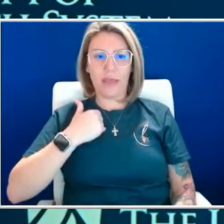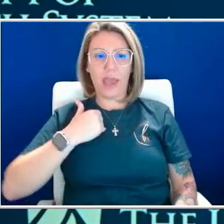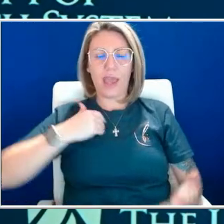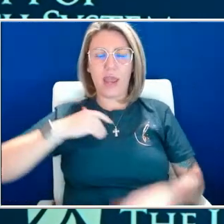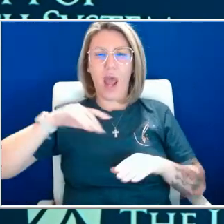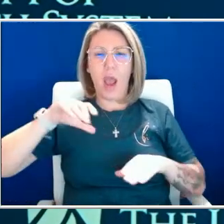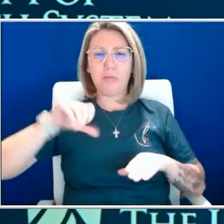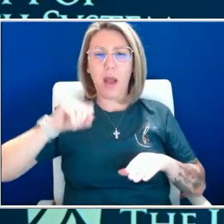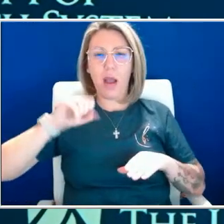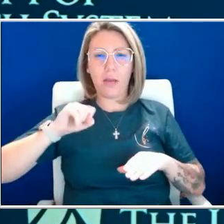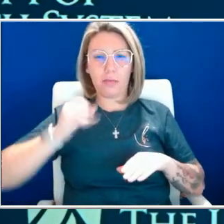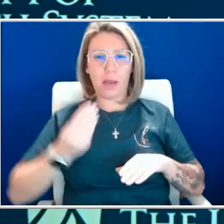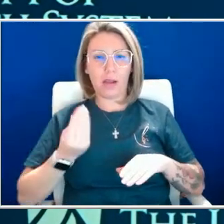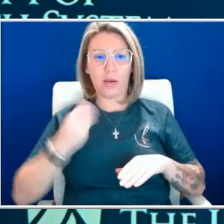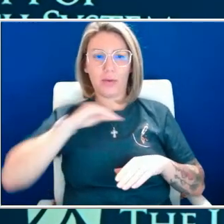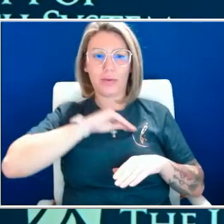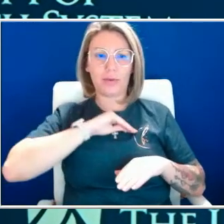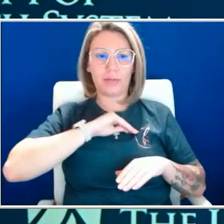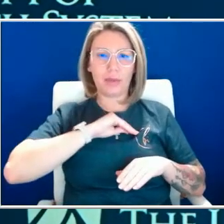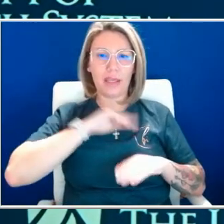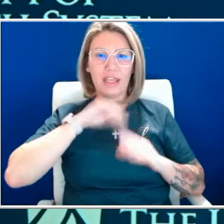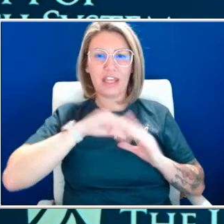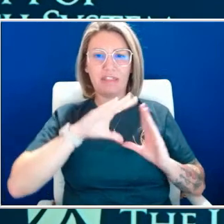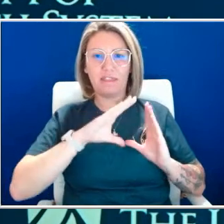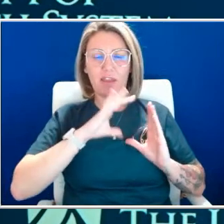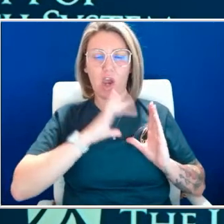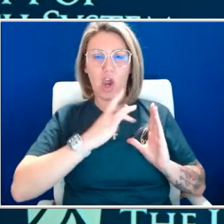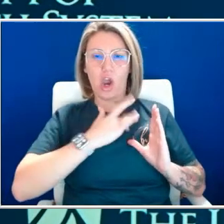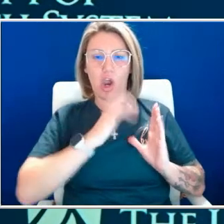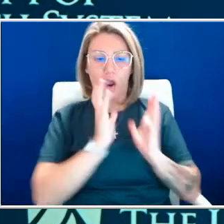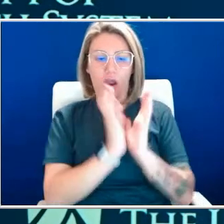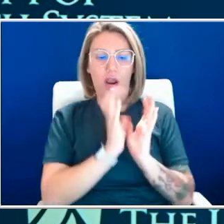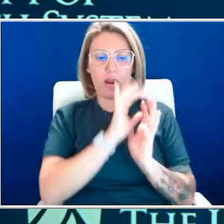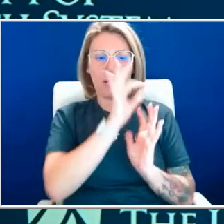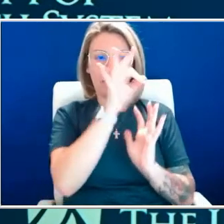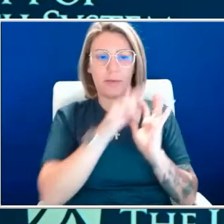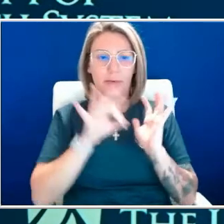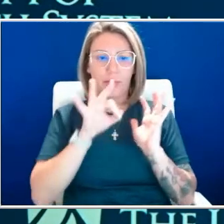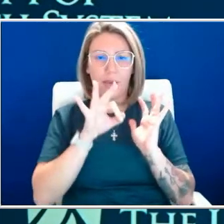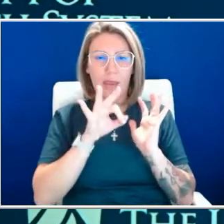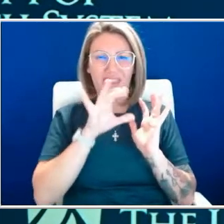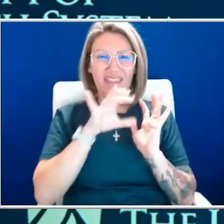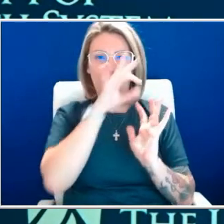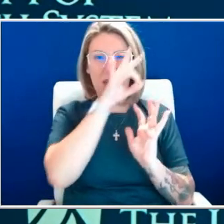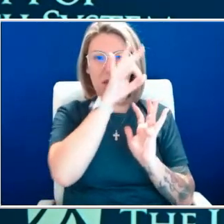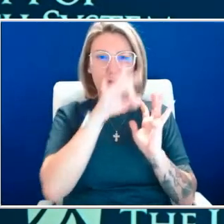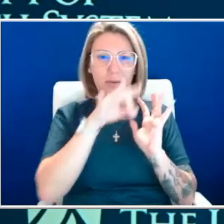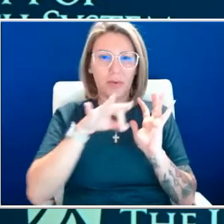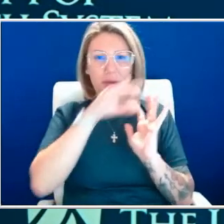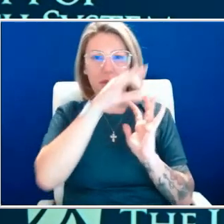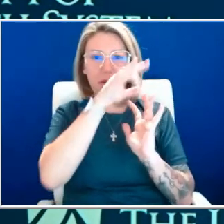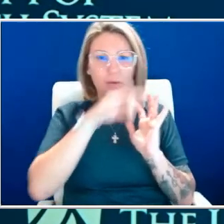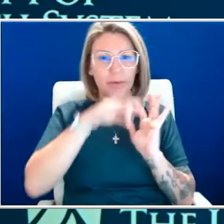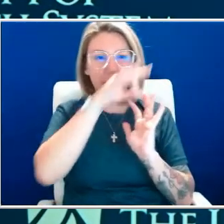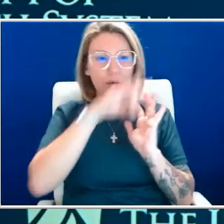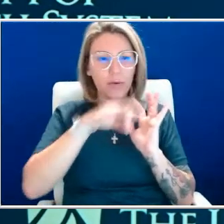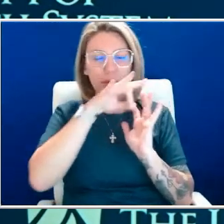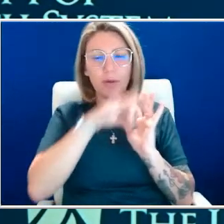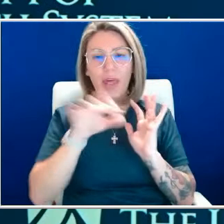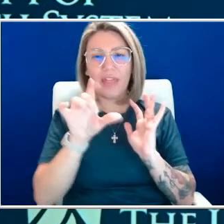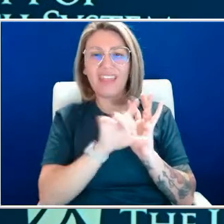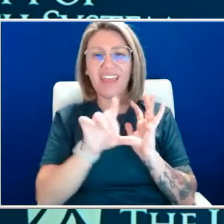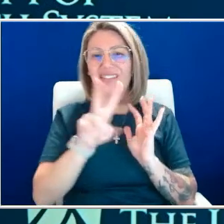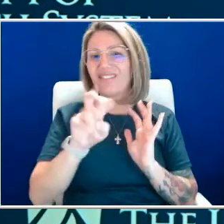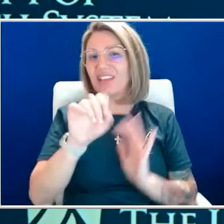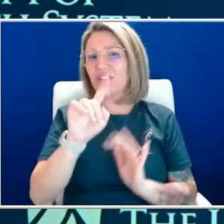existing heart. Then that's connected to the main blood vessel, the aorta, and that pump basically takes over the work of the left ventricle, pumps blood from the